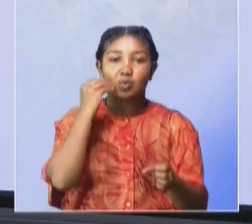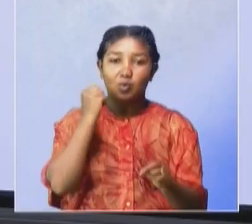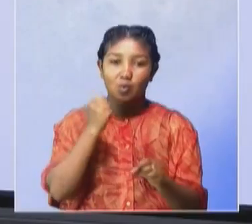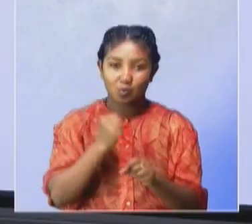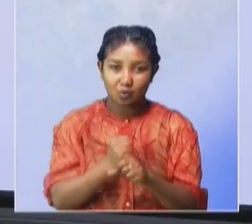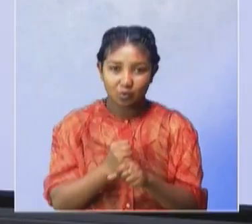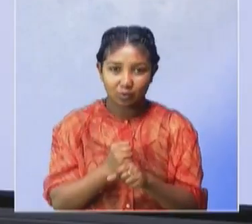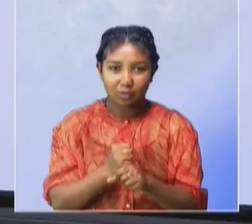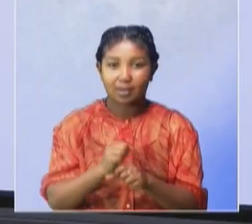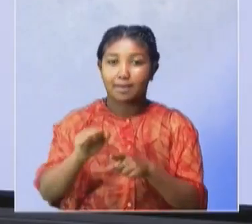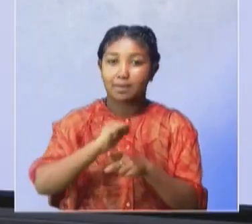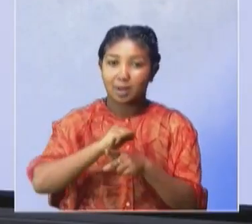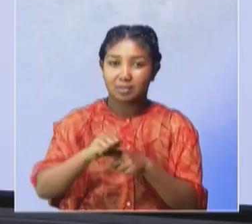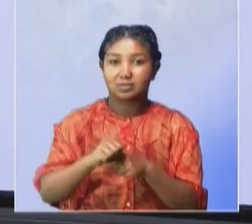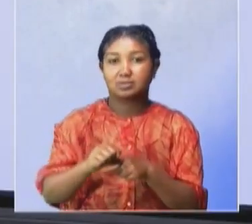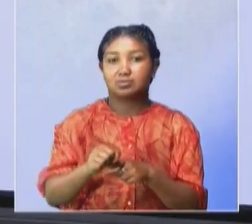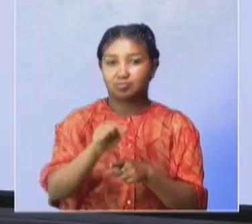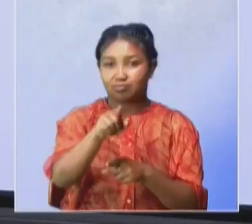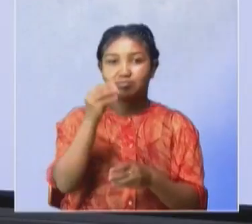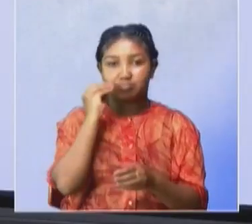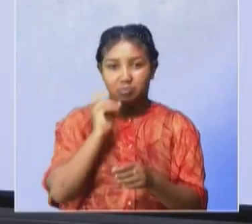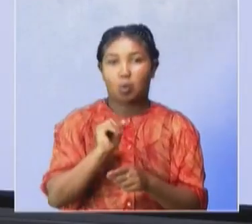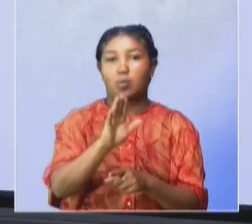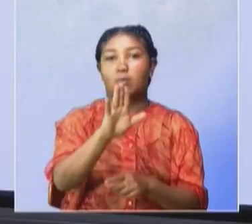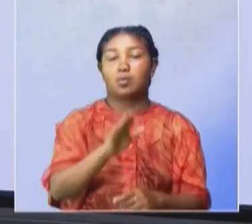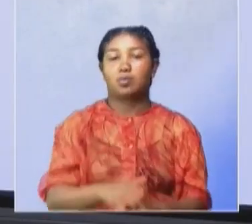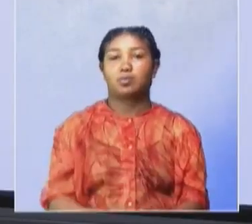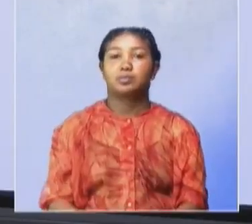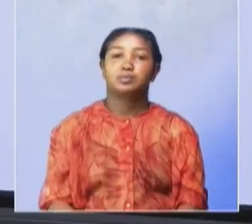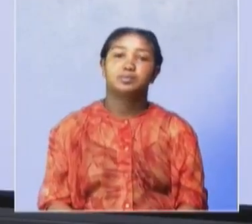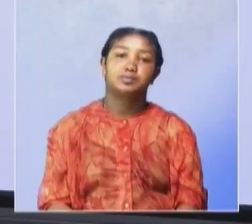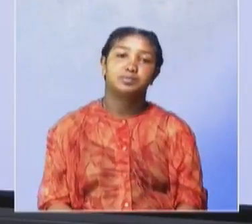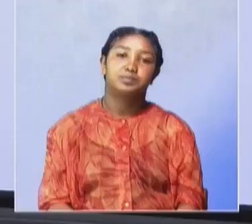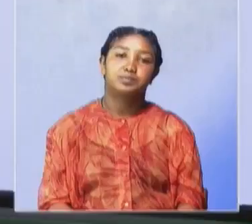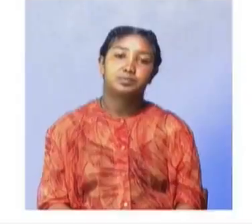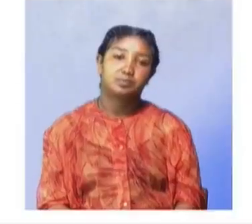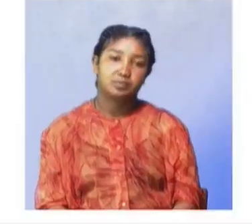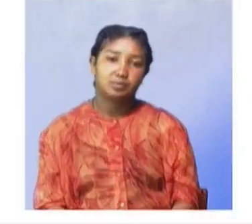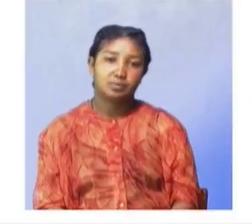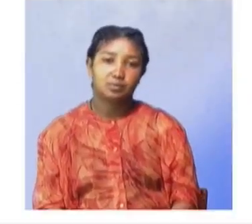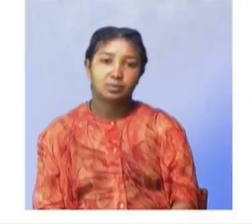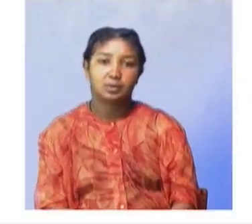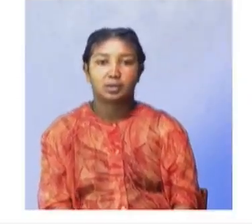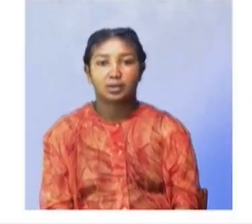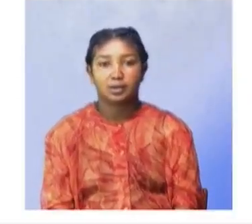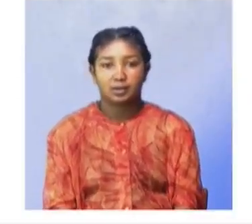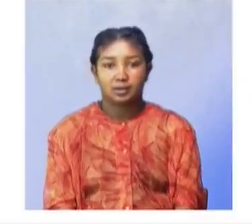homework and practice more these verbs.